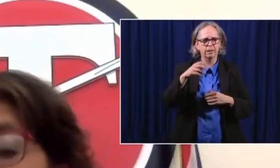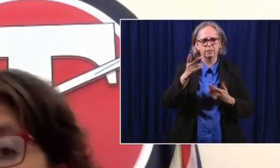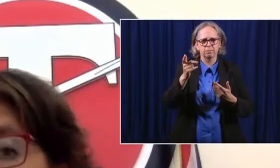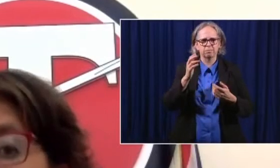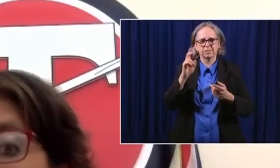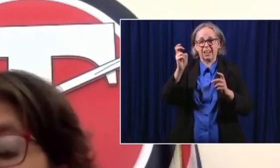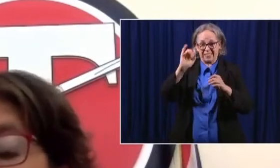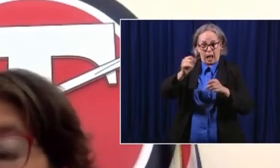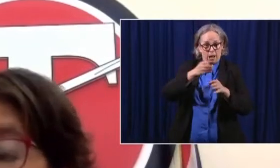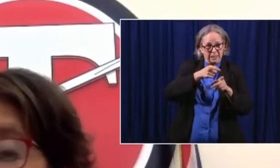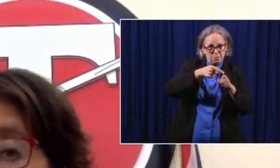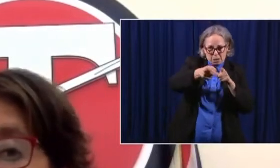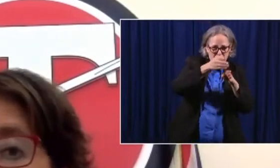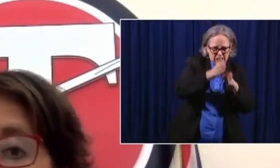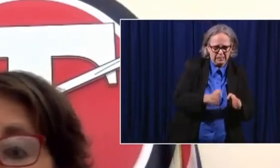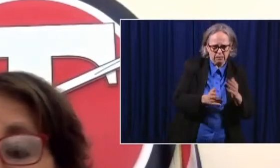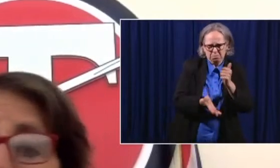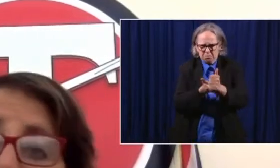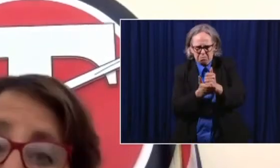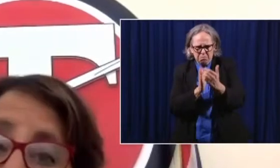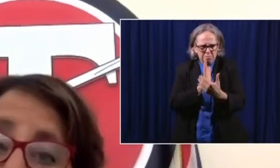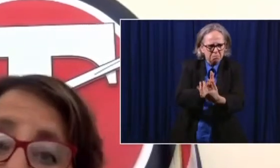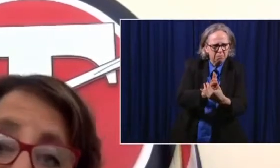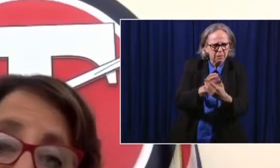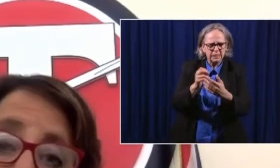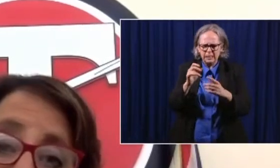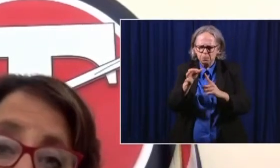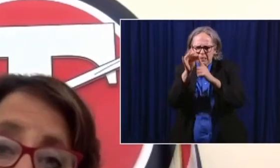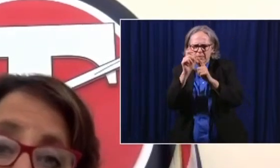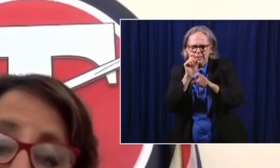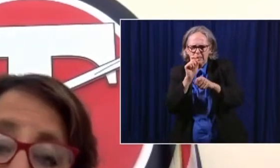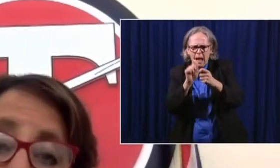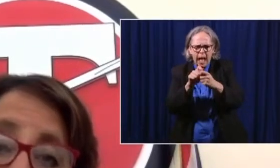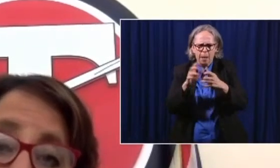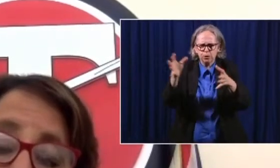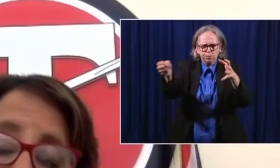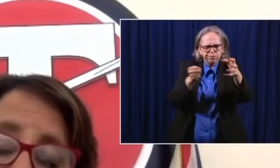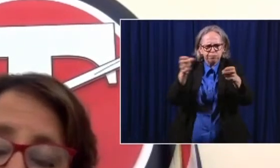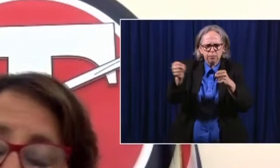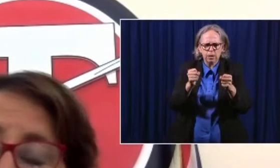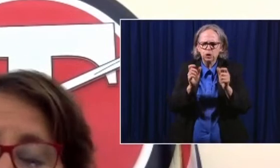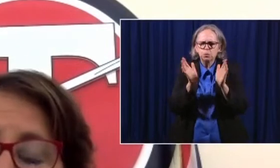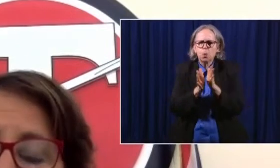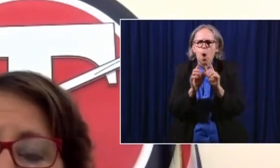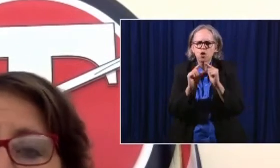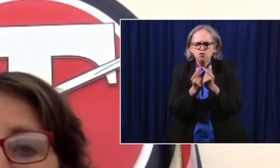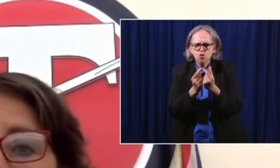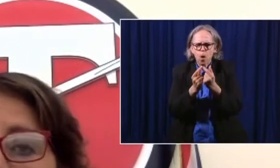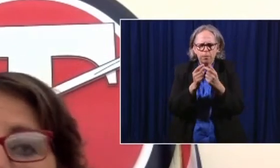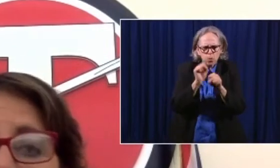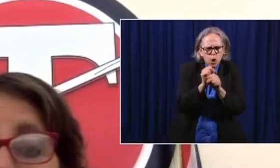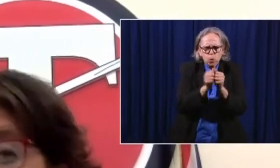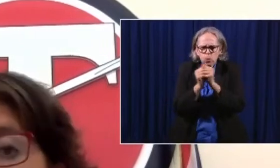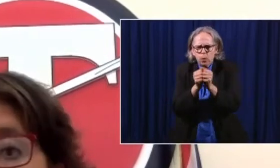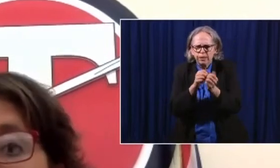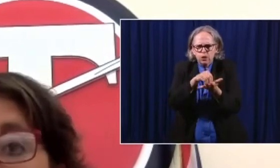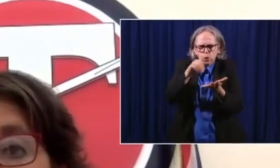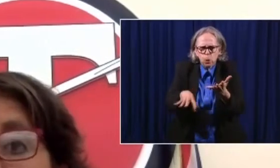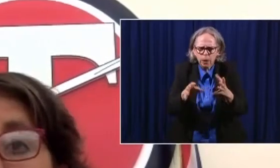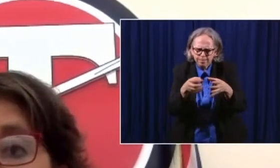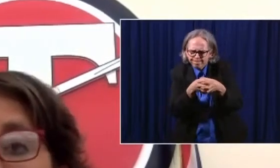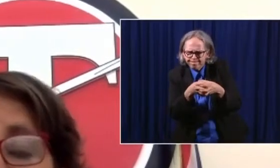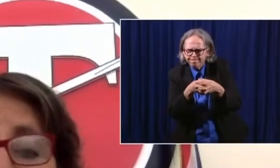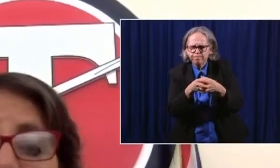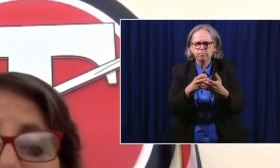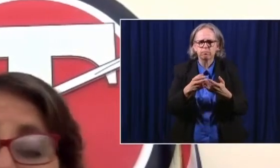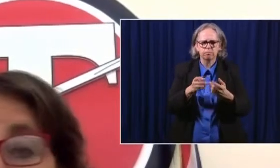have time built in their school day to work with small groups of students identified with special needs via a